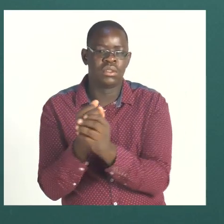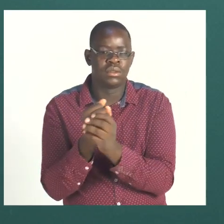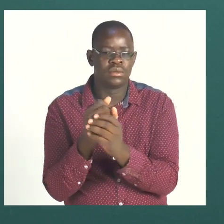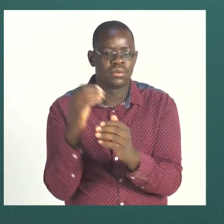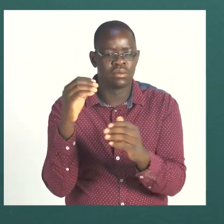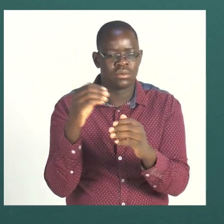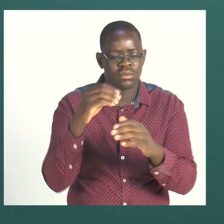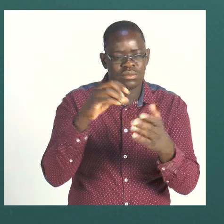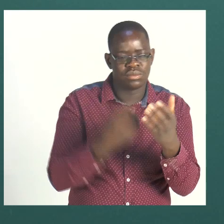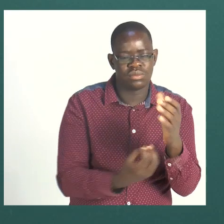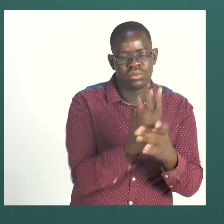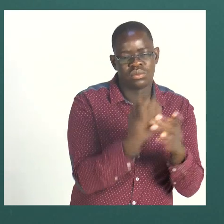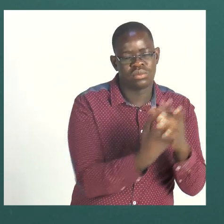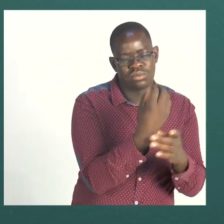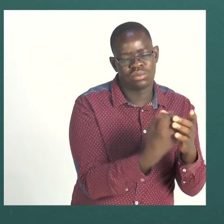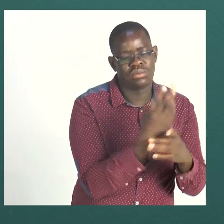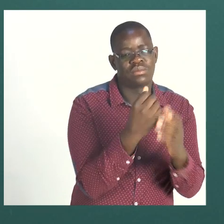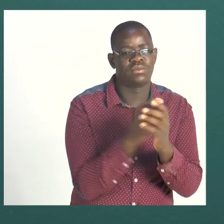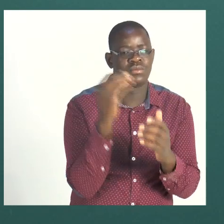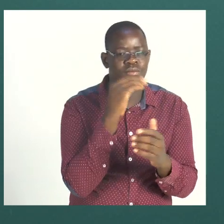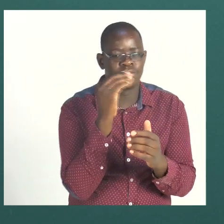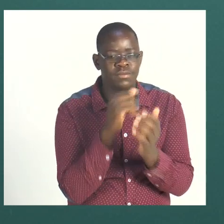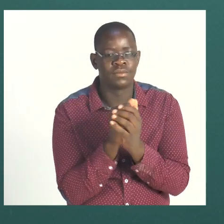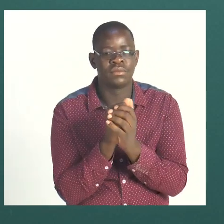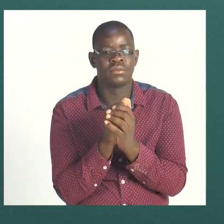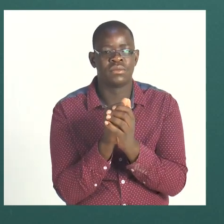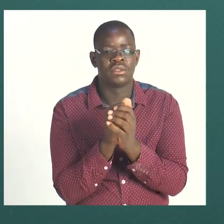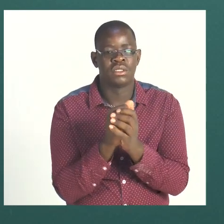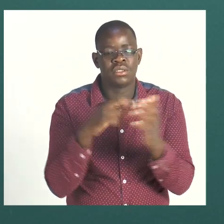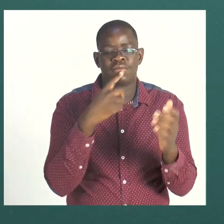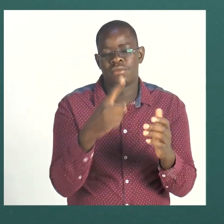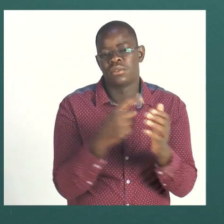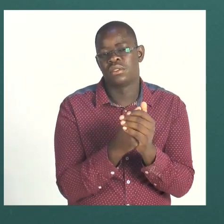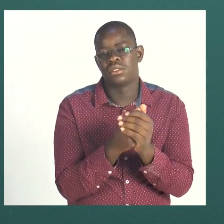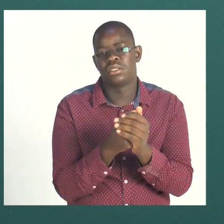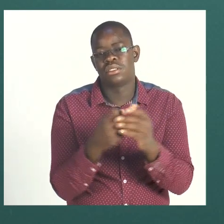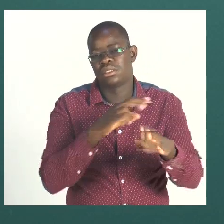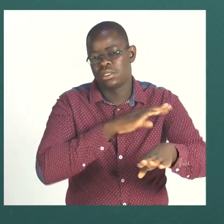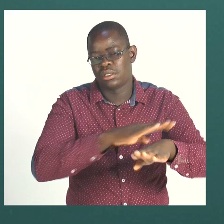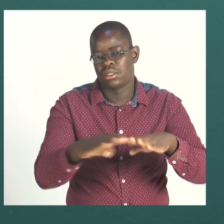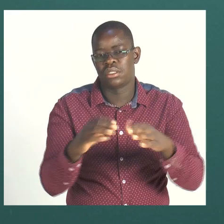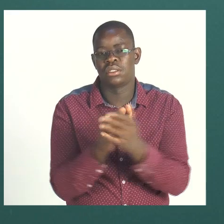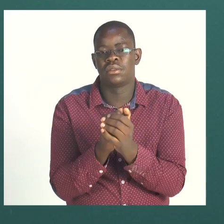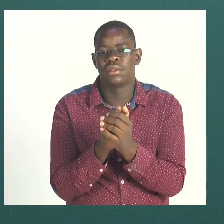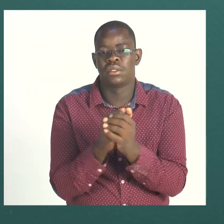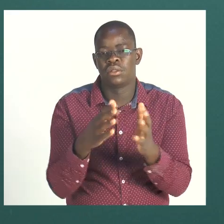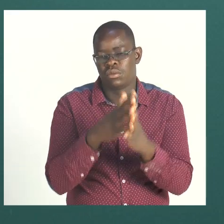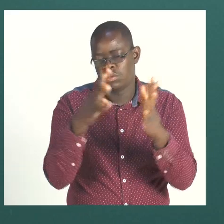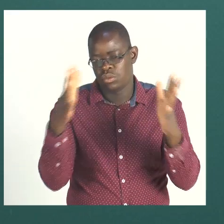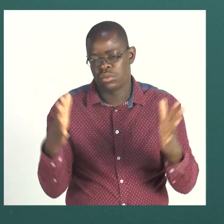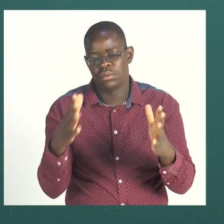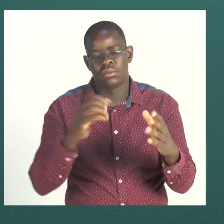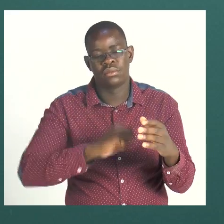maximize the planting of food crops. We can say land reclamation is a technique of making more land